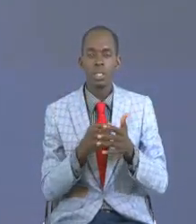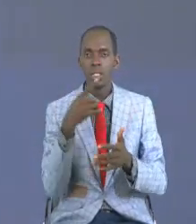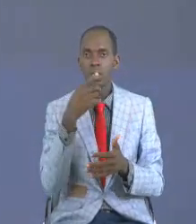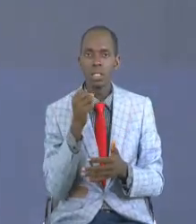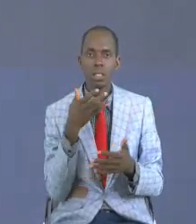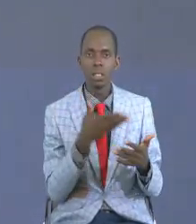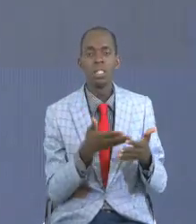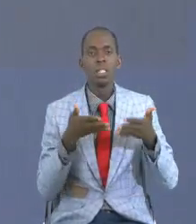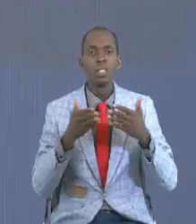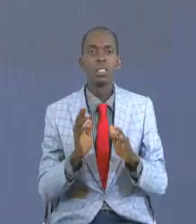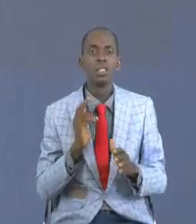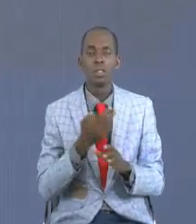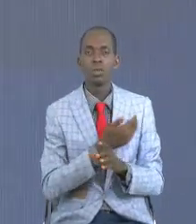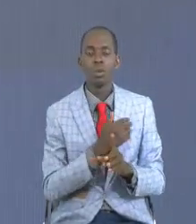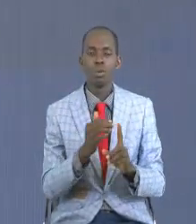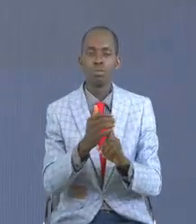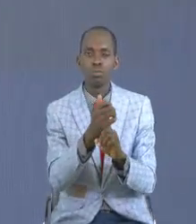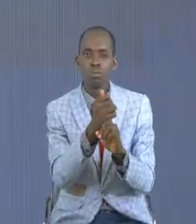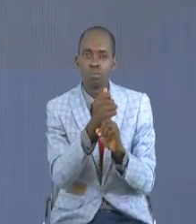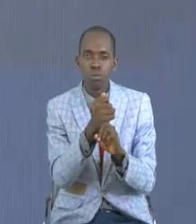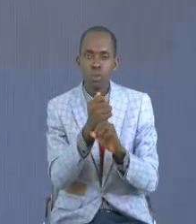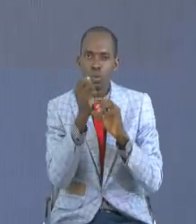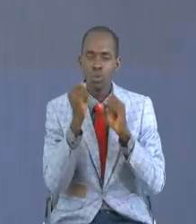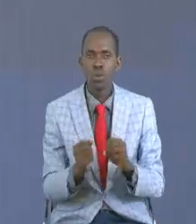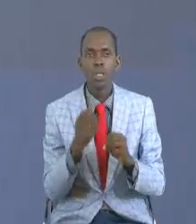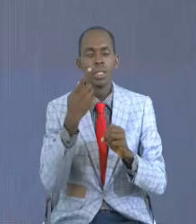us hold fast the profession of